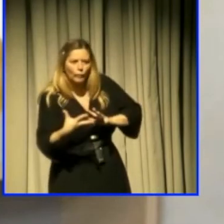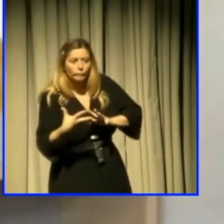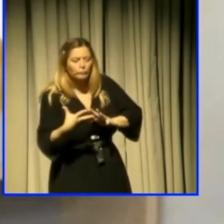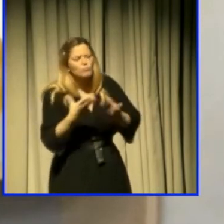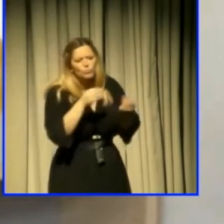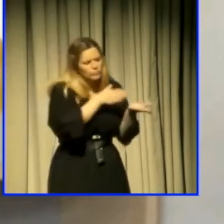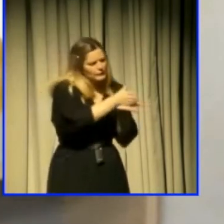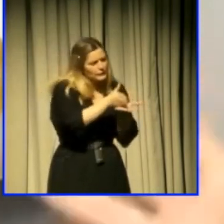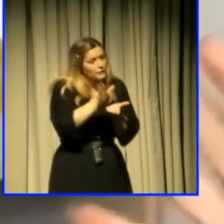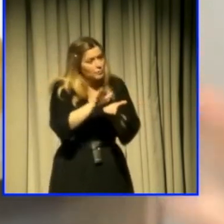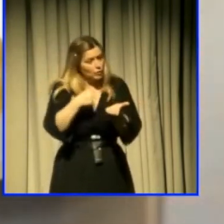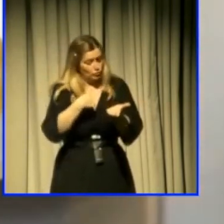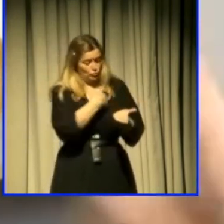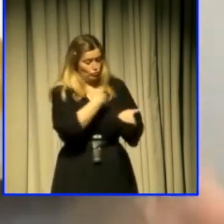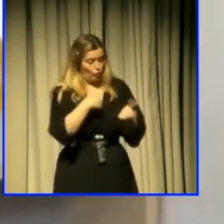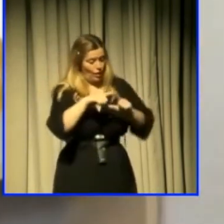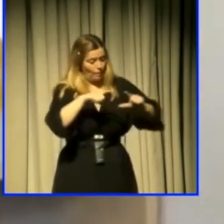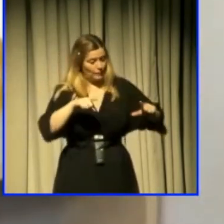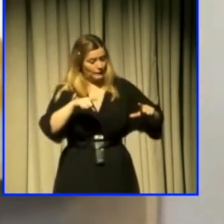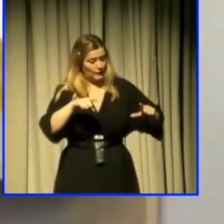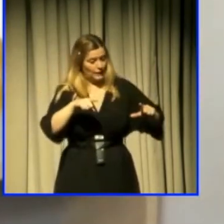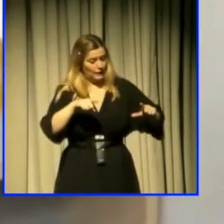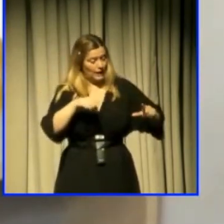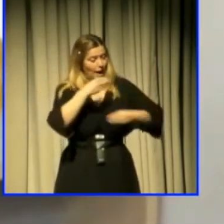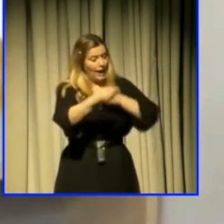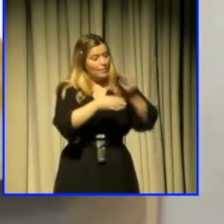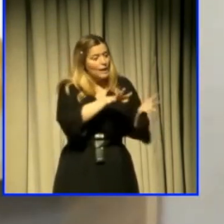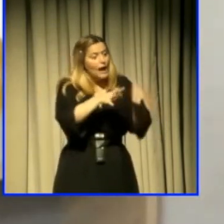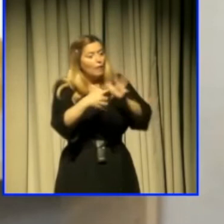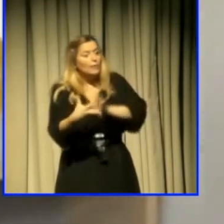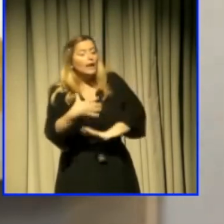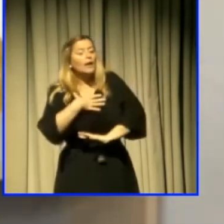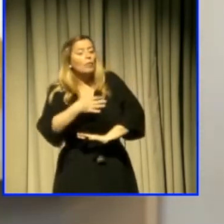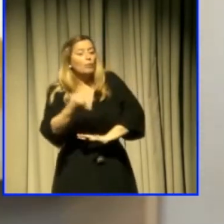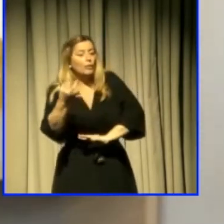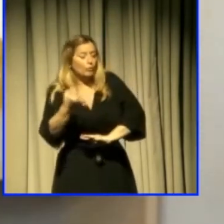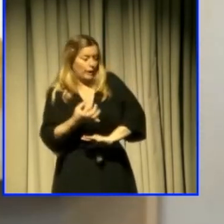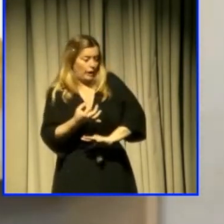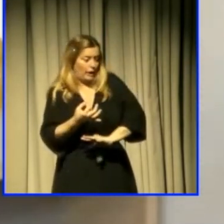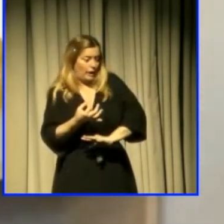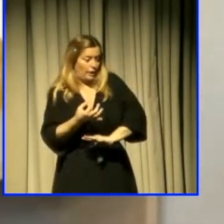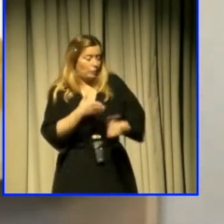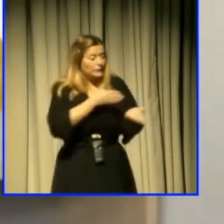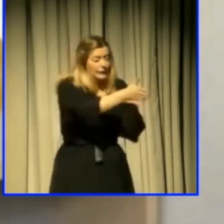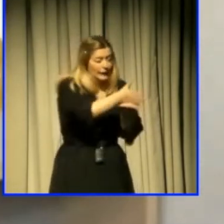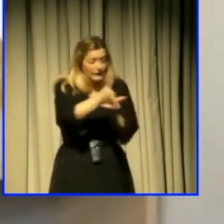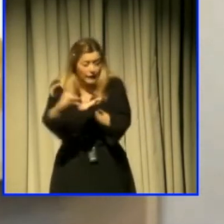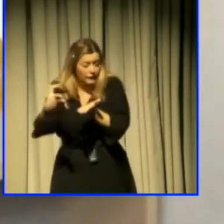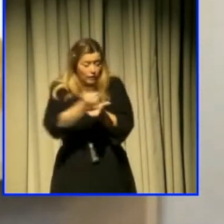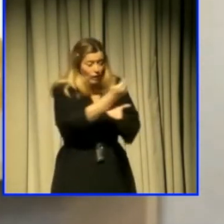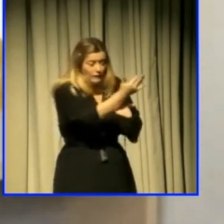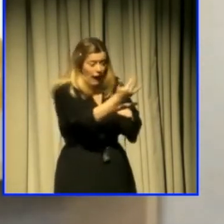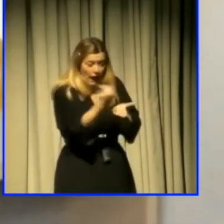think and, of course, take a look at all the trends out there and then think like, okay, which of these are the